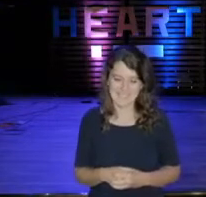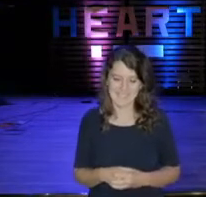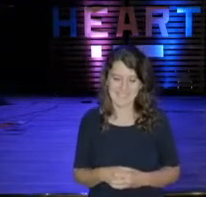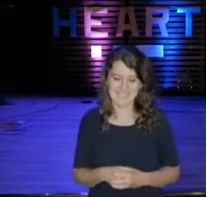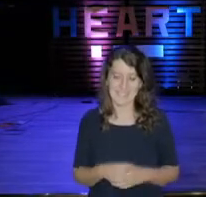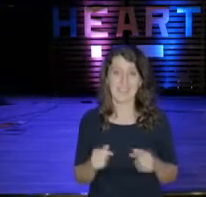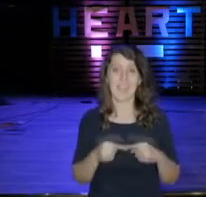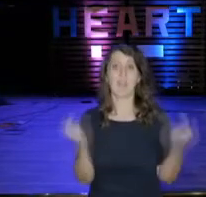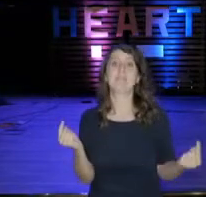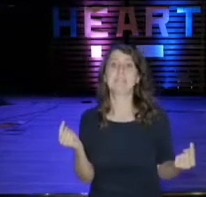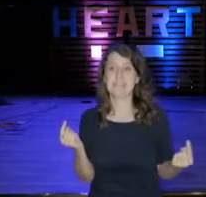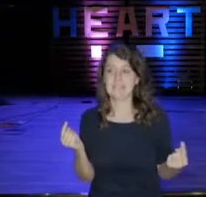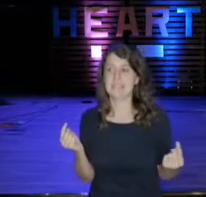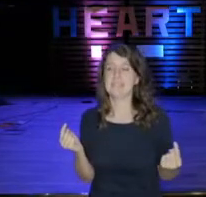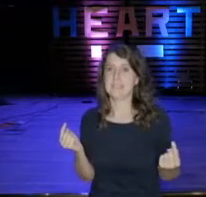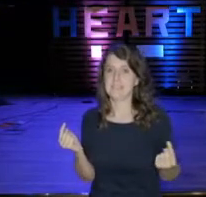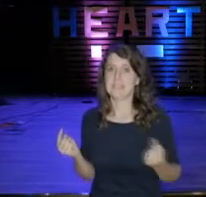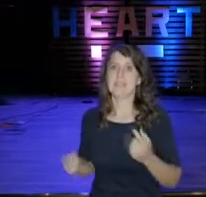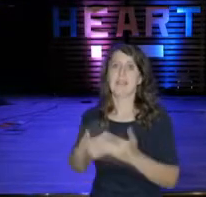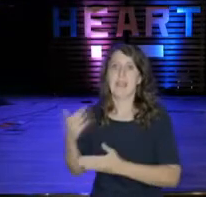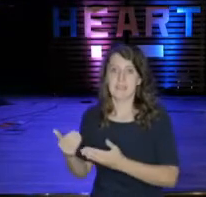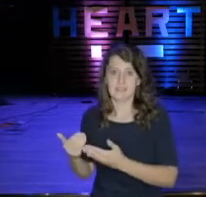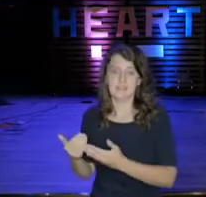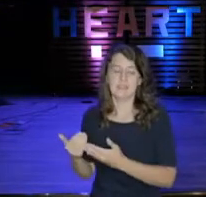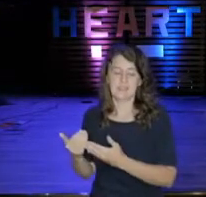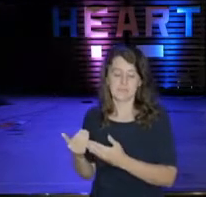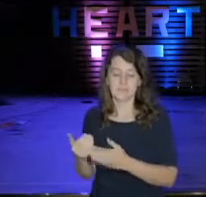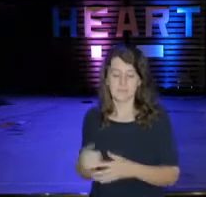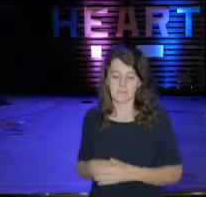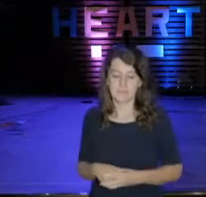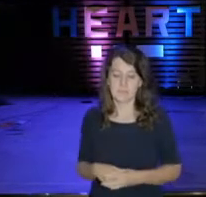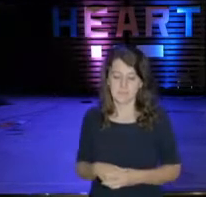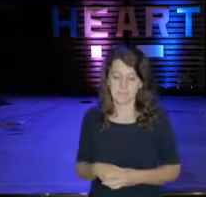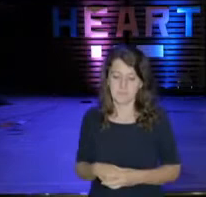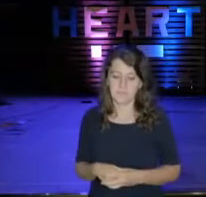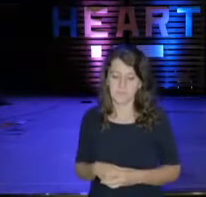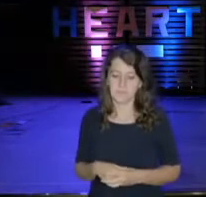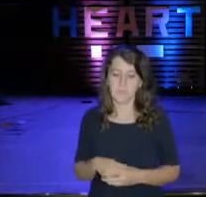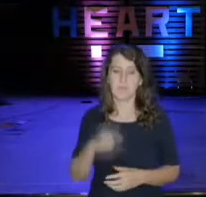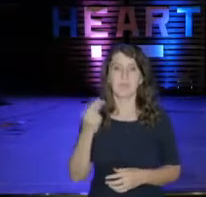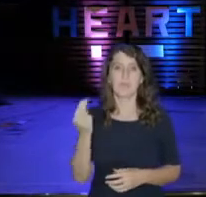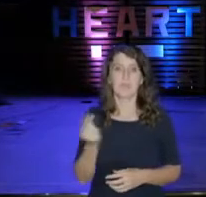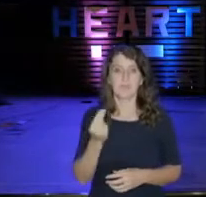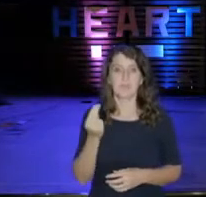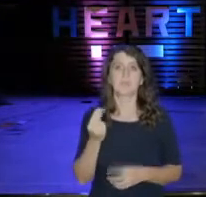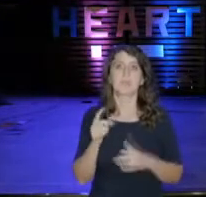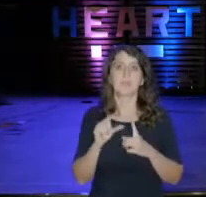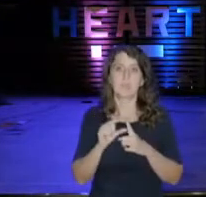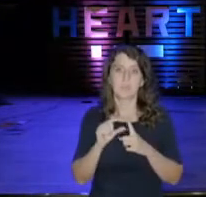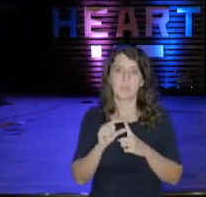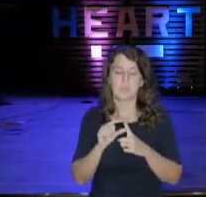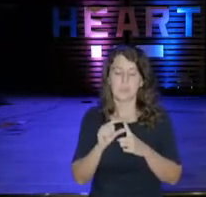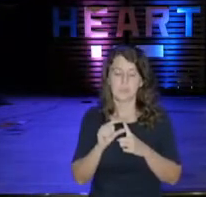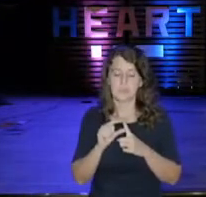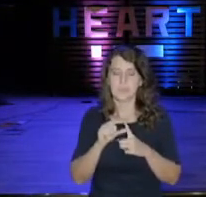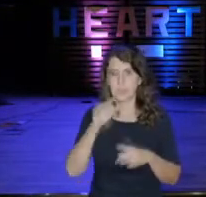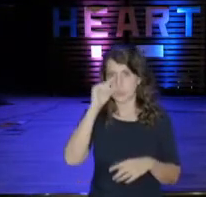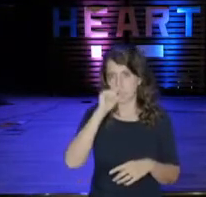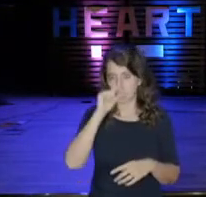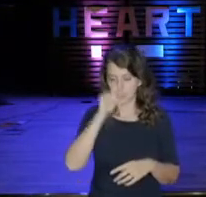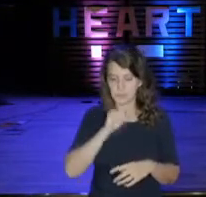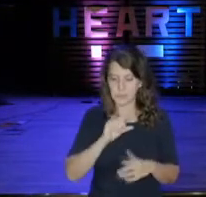That's the opposite of being a Christian. He also uses the word that is translated